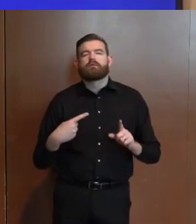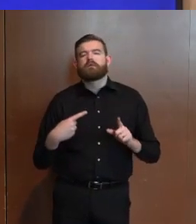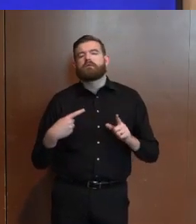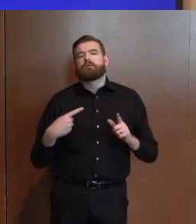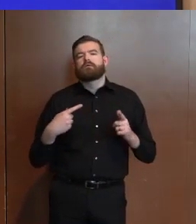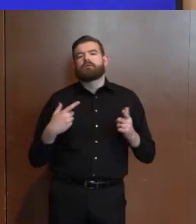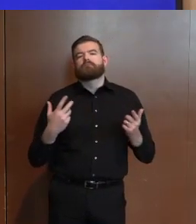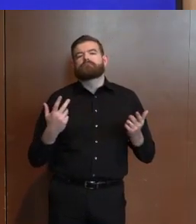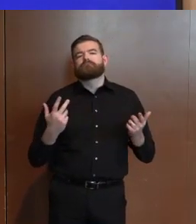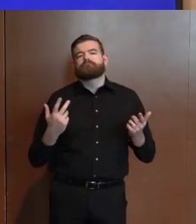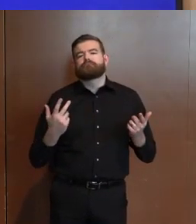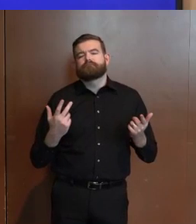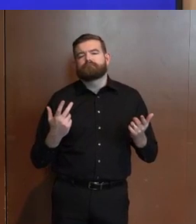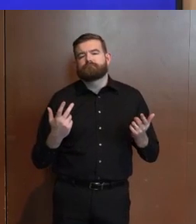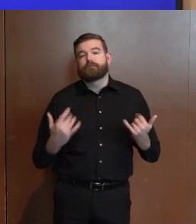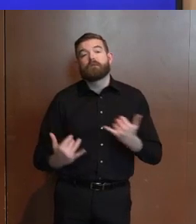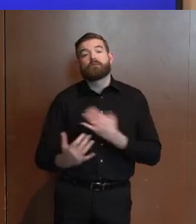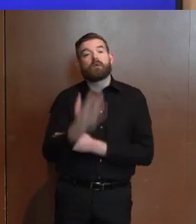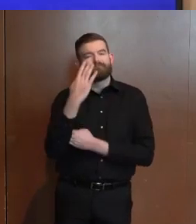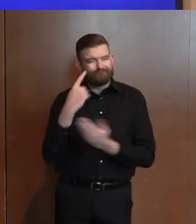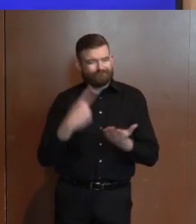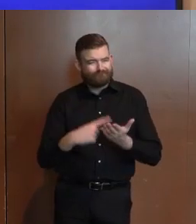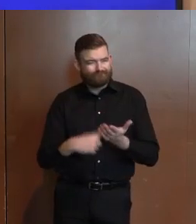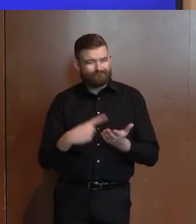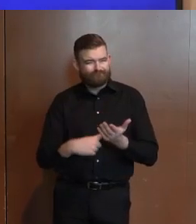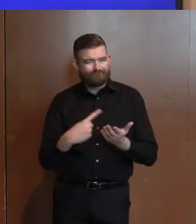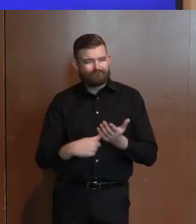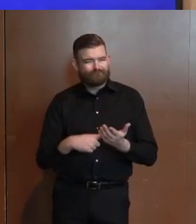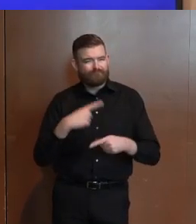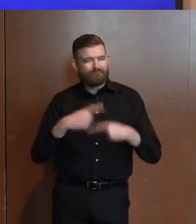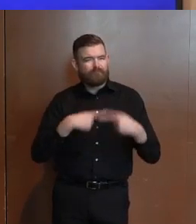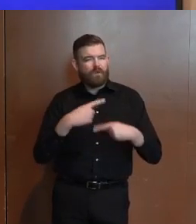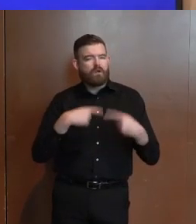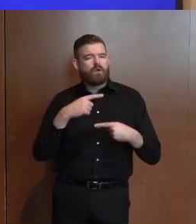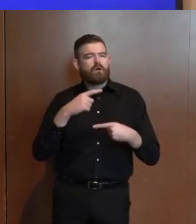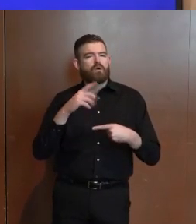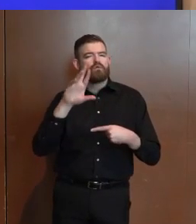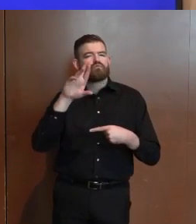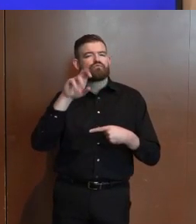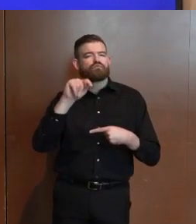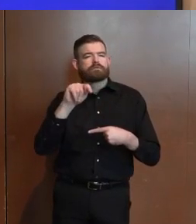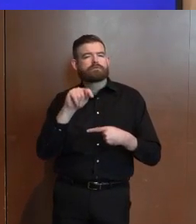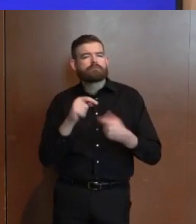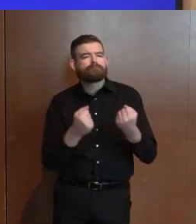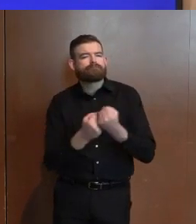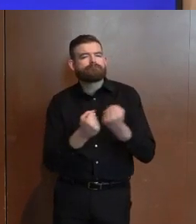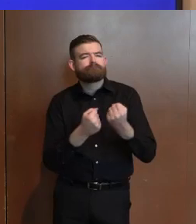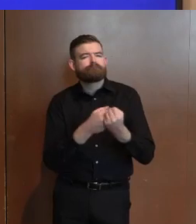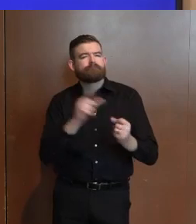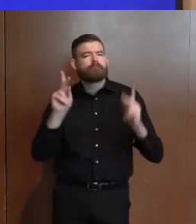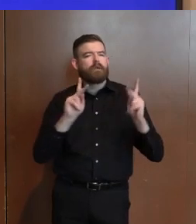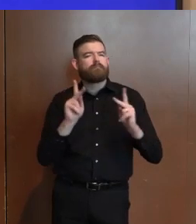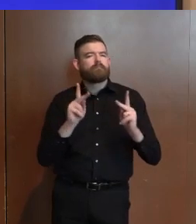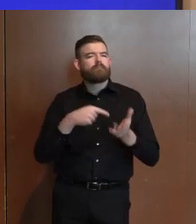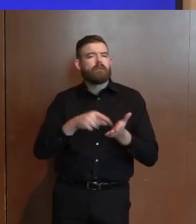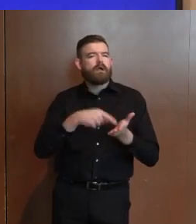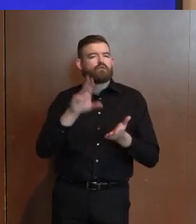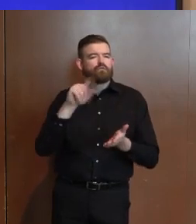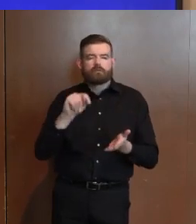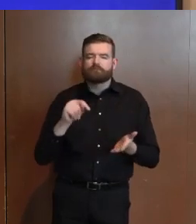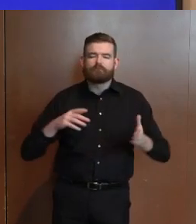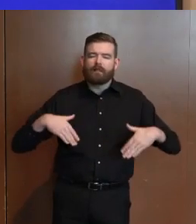this morning on this. Judy, you might one suggestion might be for folks to understand who don't understand the generic word